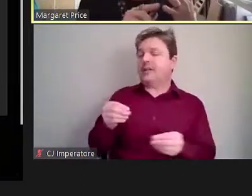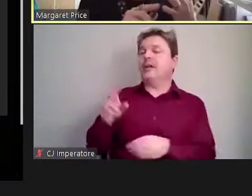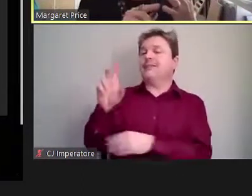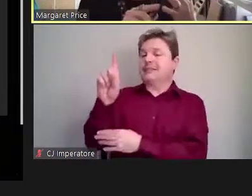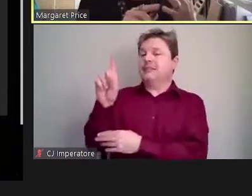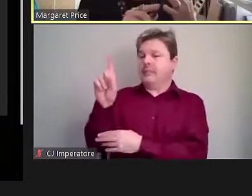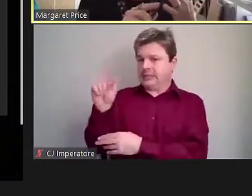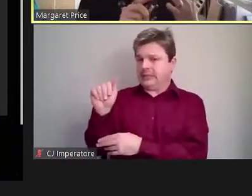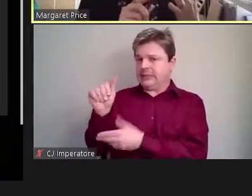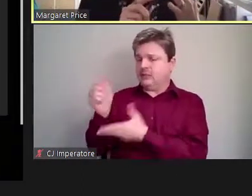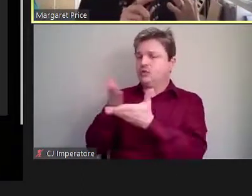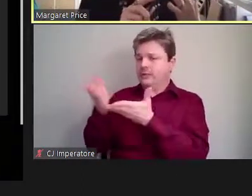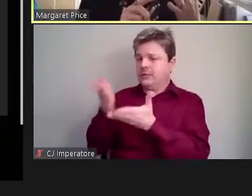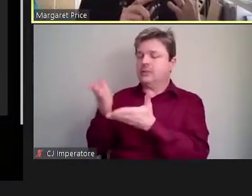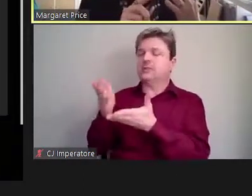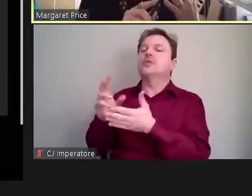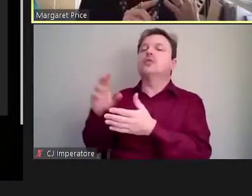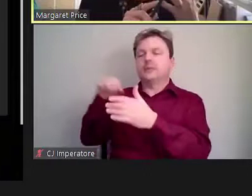have to undergo